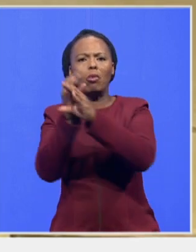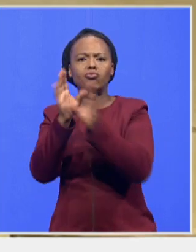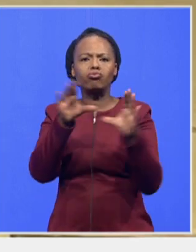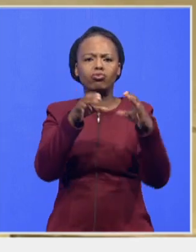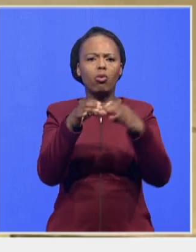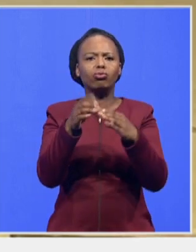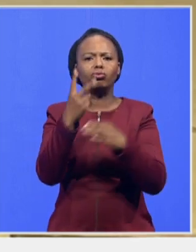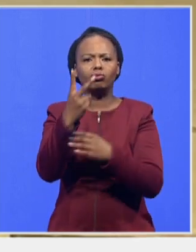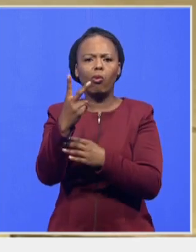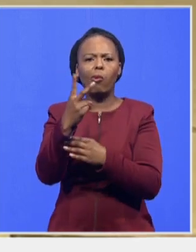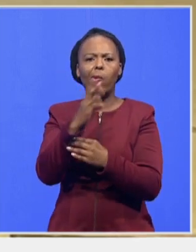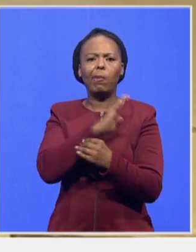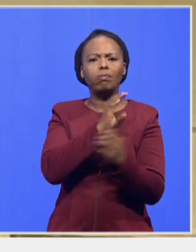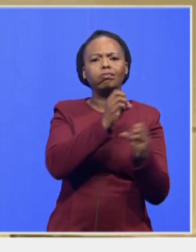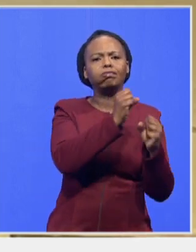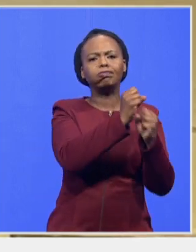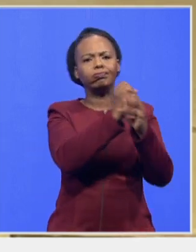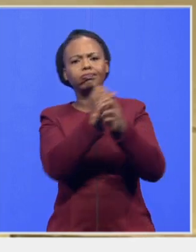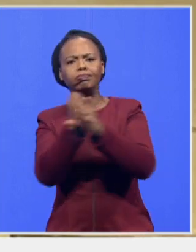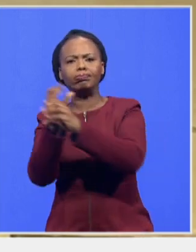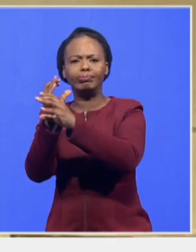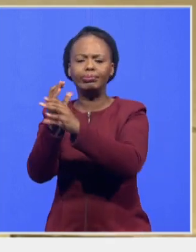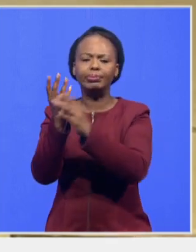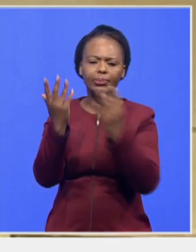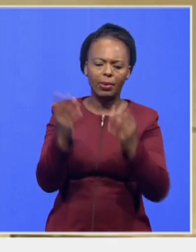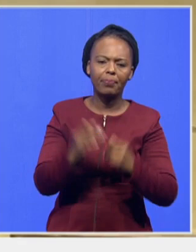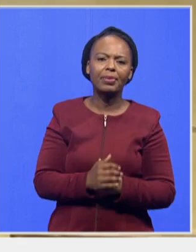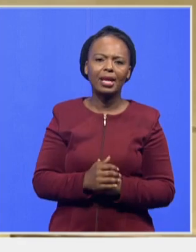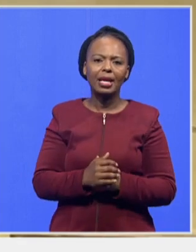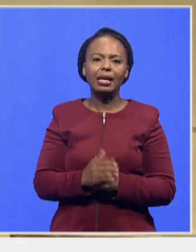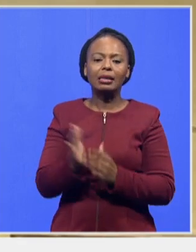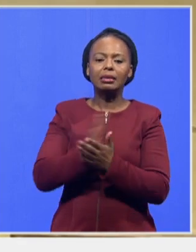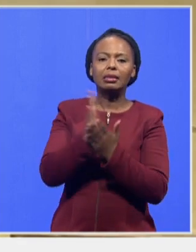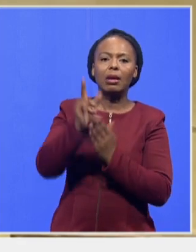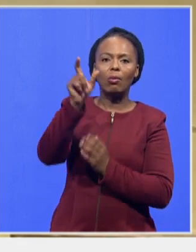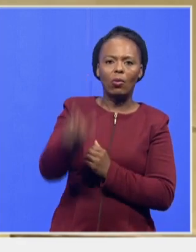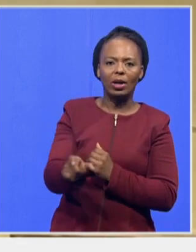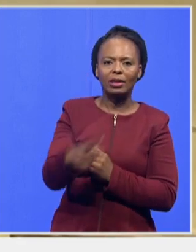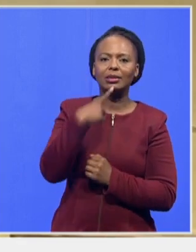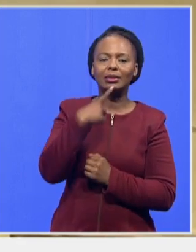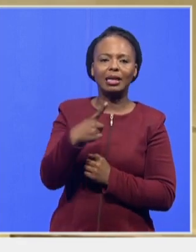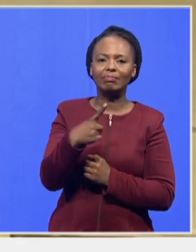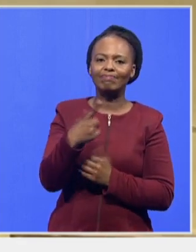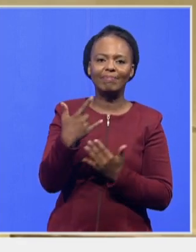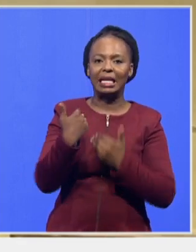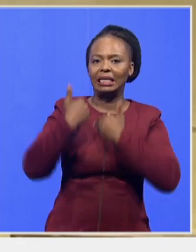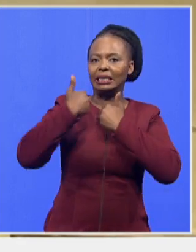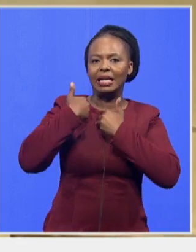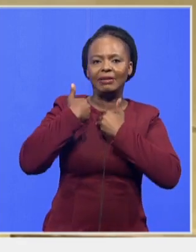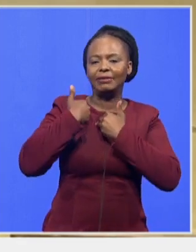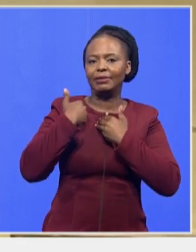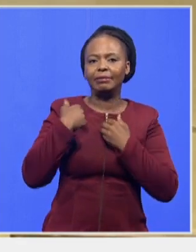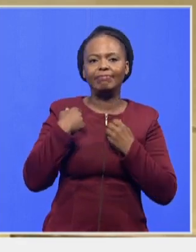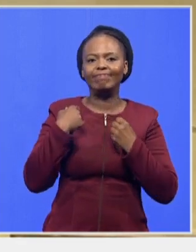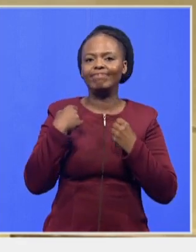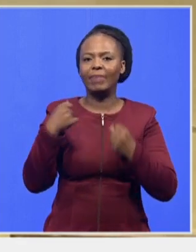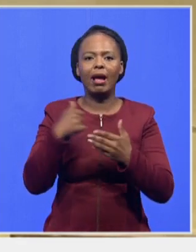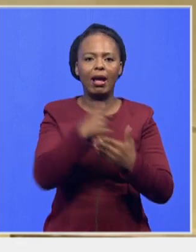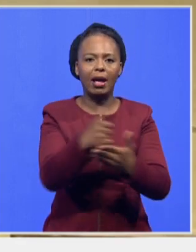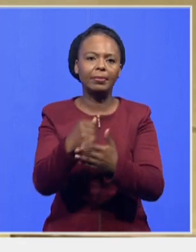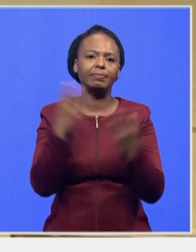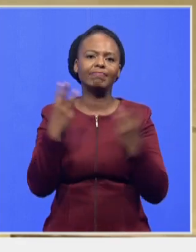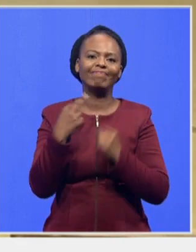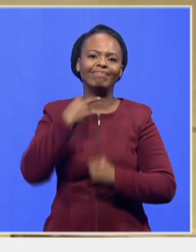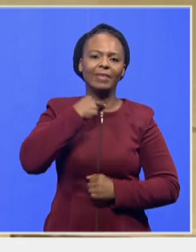if humanitarian aid organizations want to aid someone and assist someone, they can't go safely. And actually, some of them were targeted